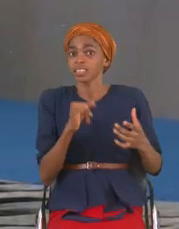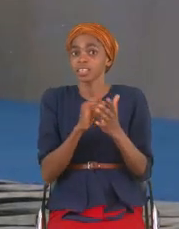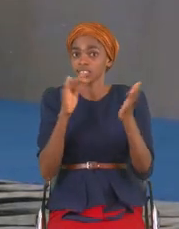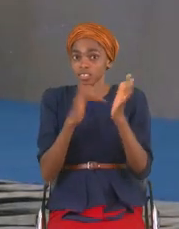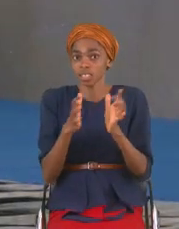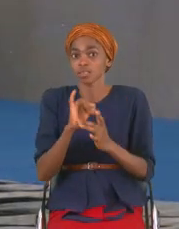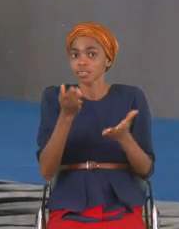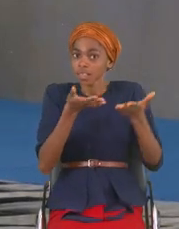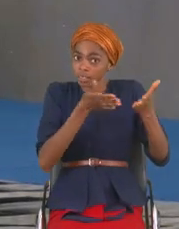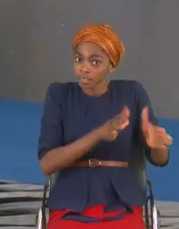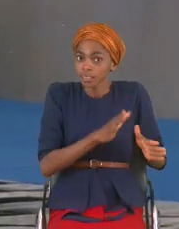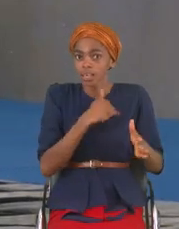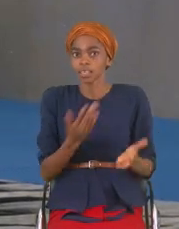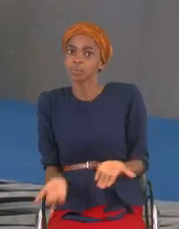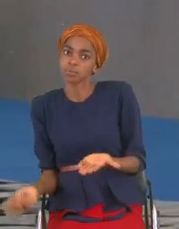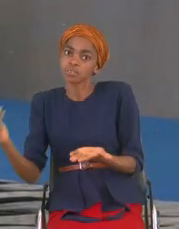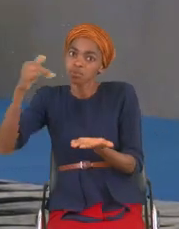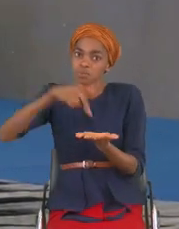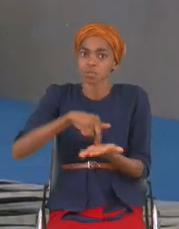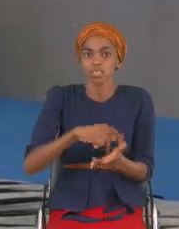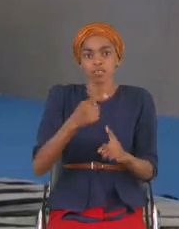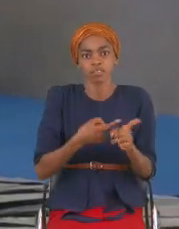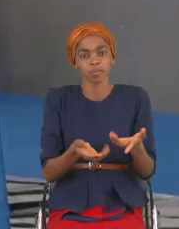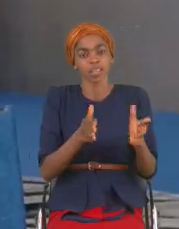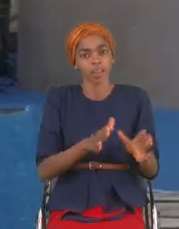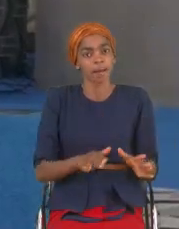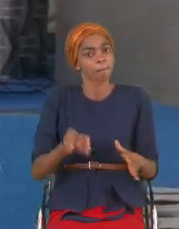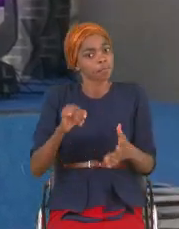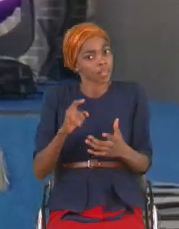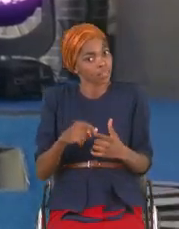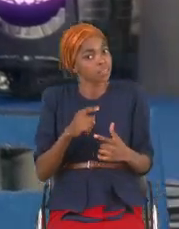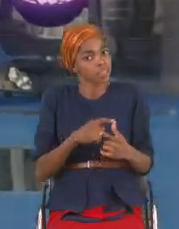Jesus died and he was raised from the dead, and